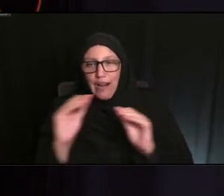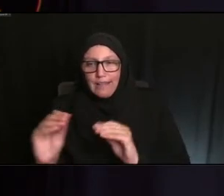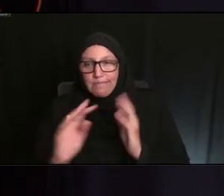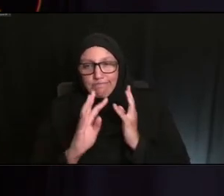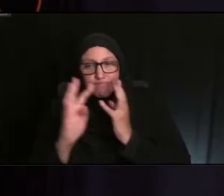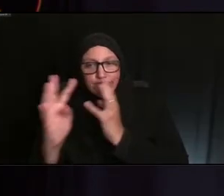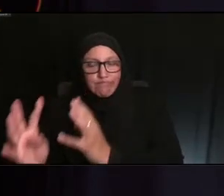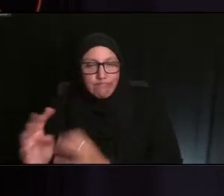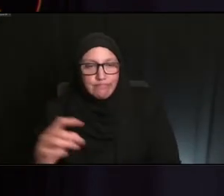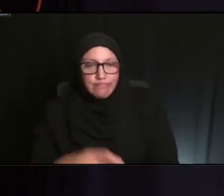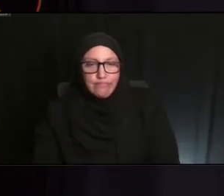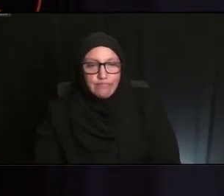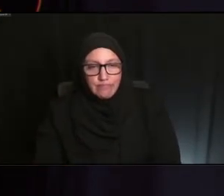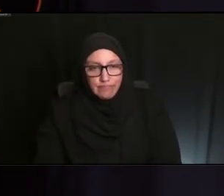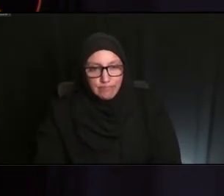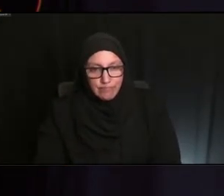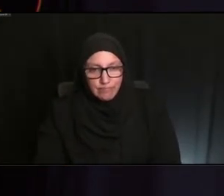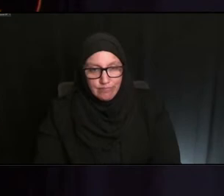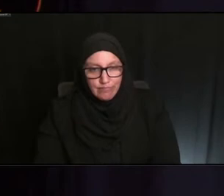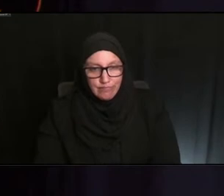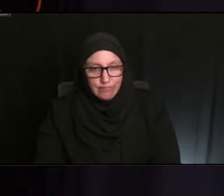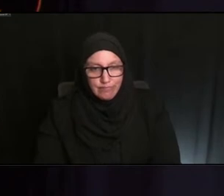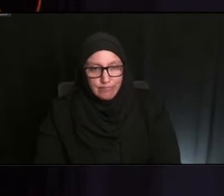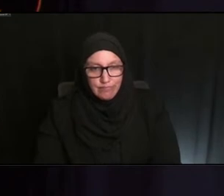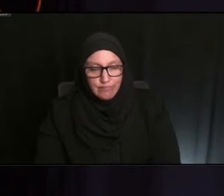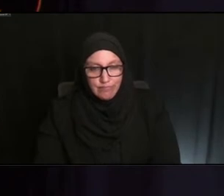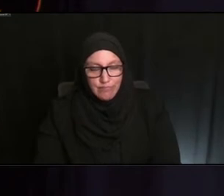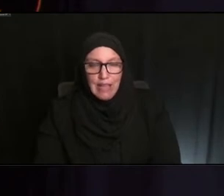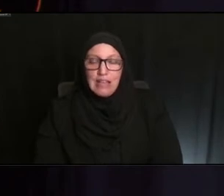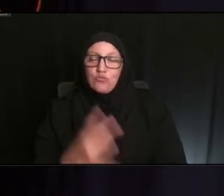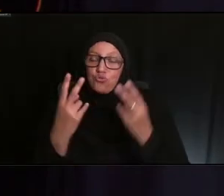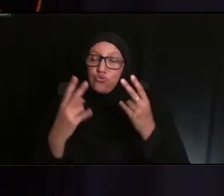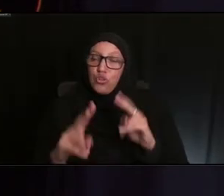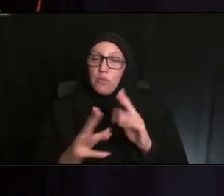And he was martyred 148 after Hijra.